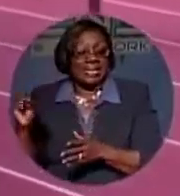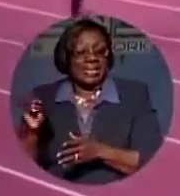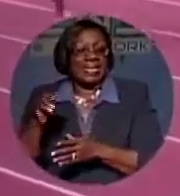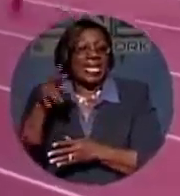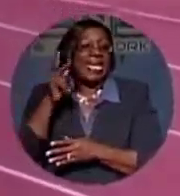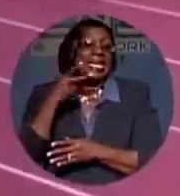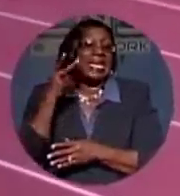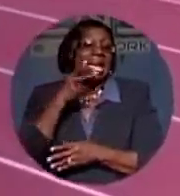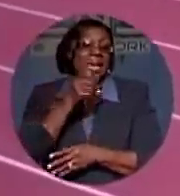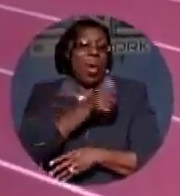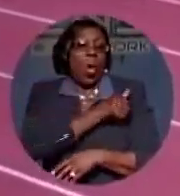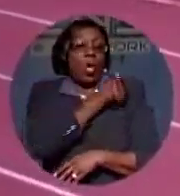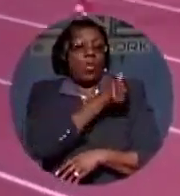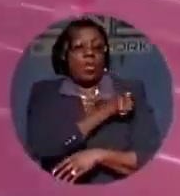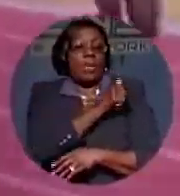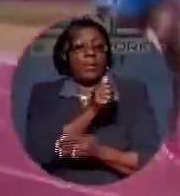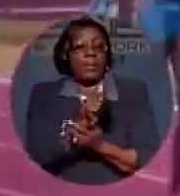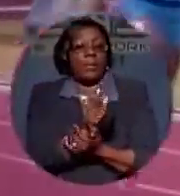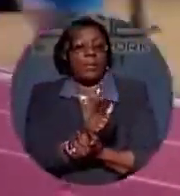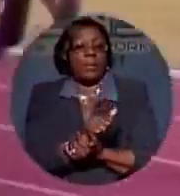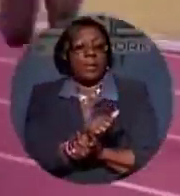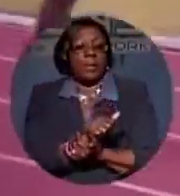Albury.